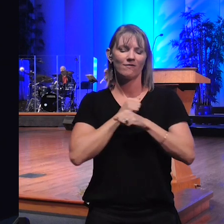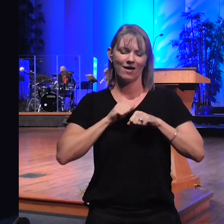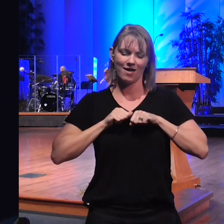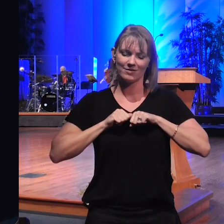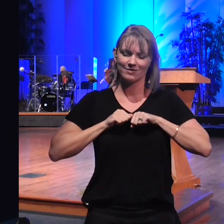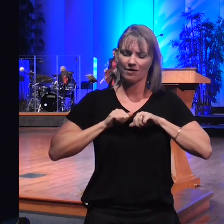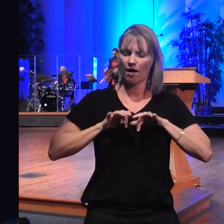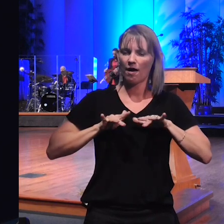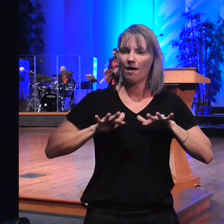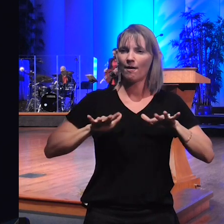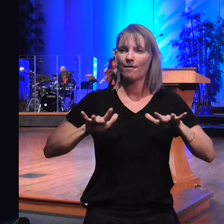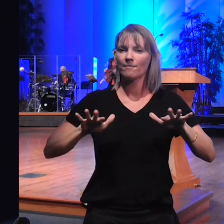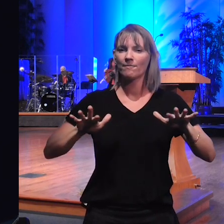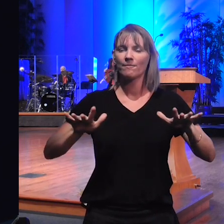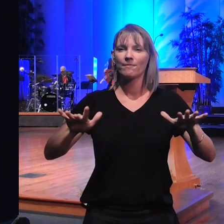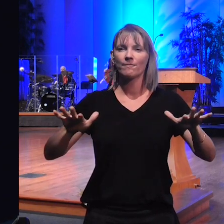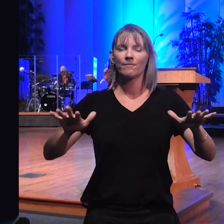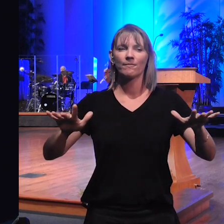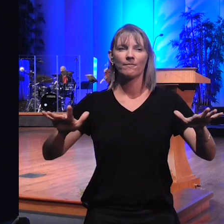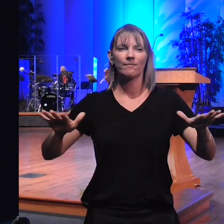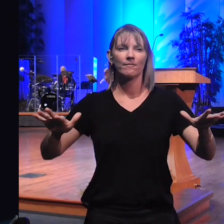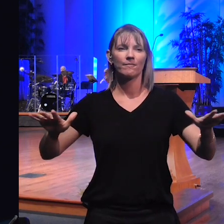Love has come.